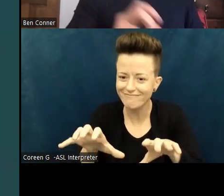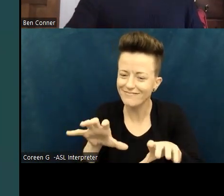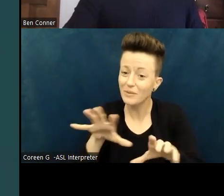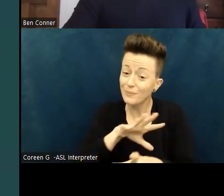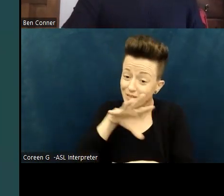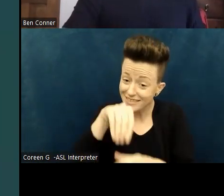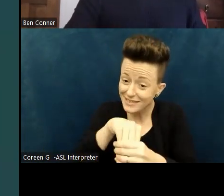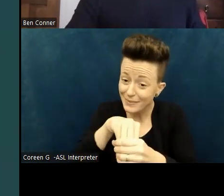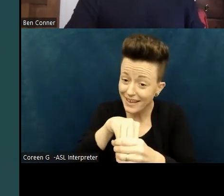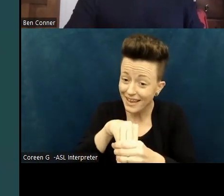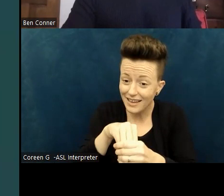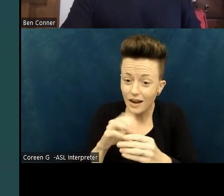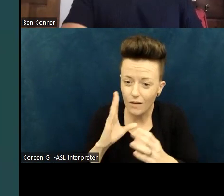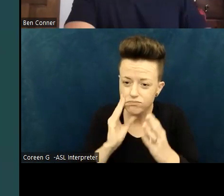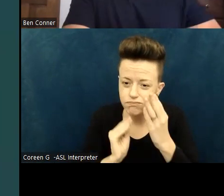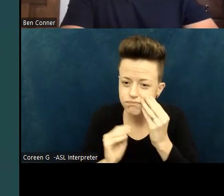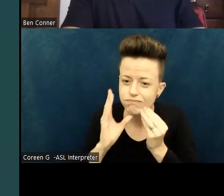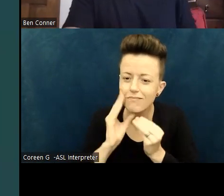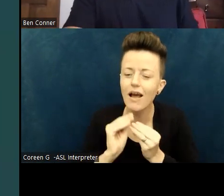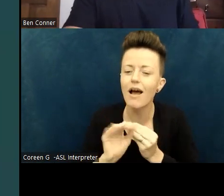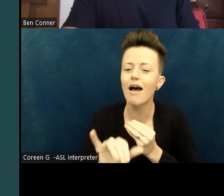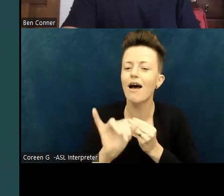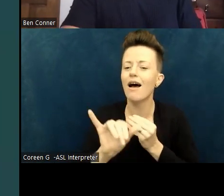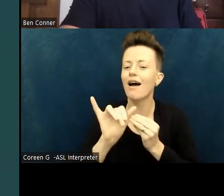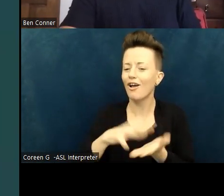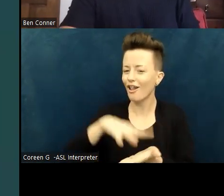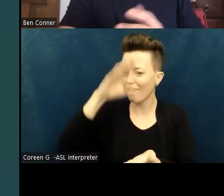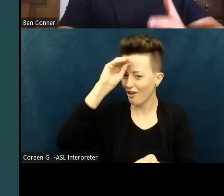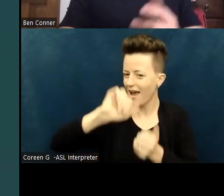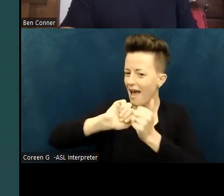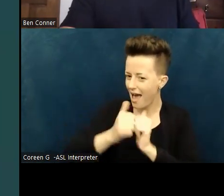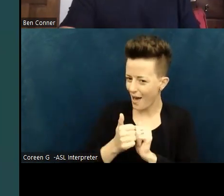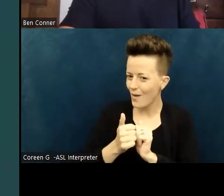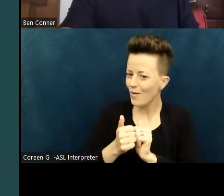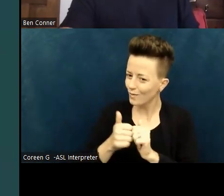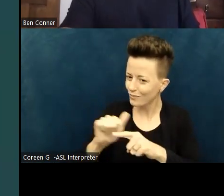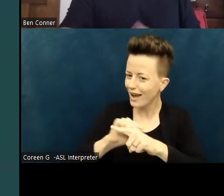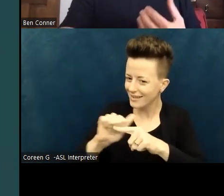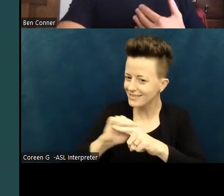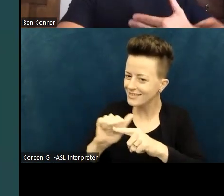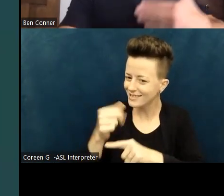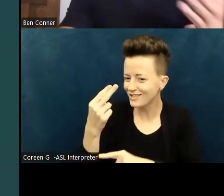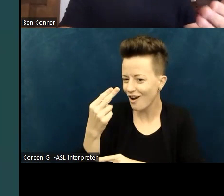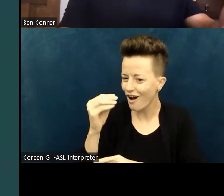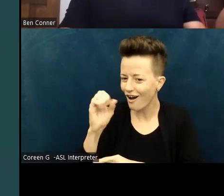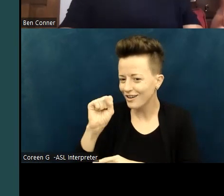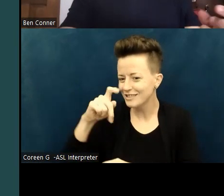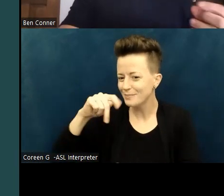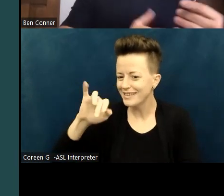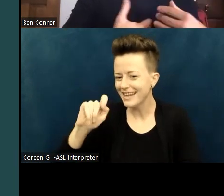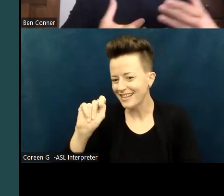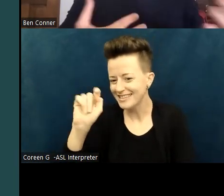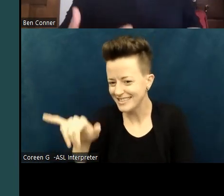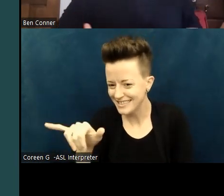participatory knowledge involved in the Christian practice of hospitality. And we've all experienced that. When we go out on a